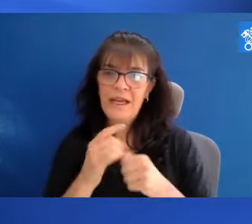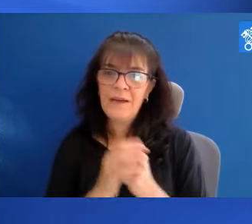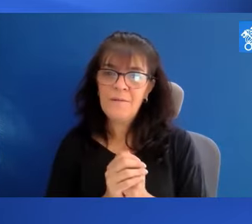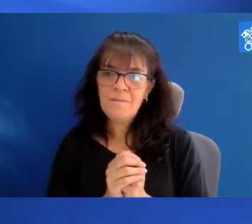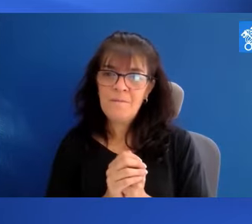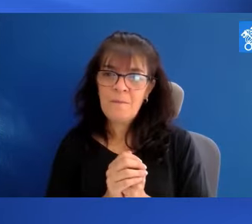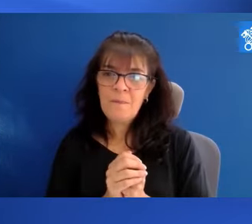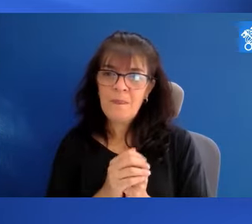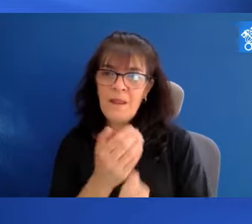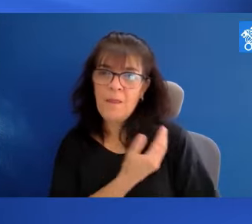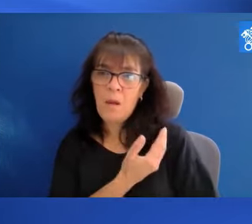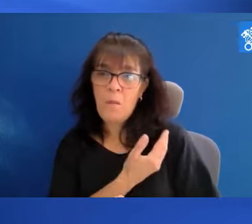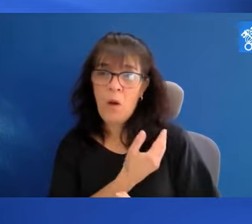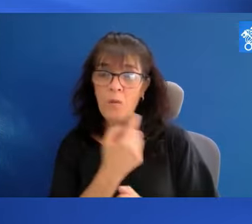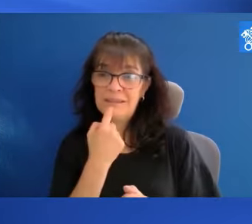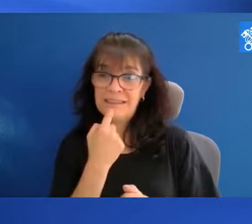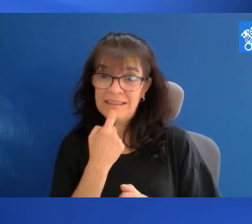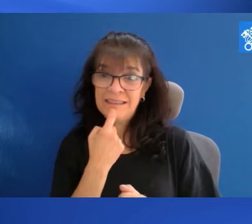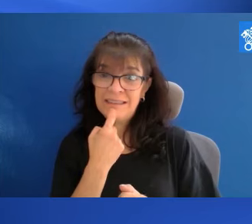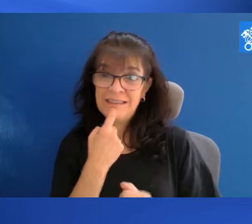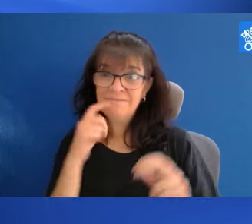And the Pope said that, quote,